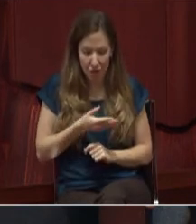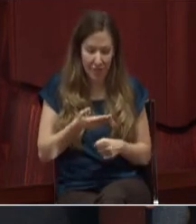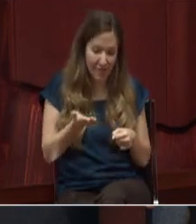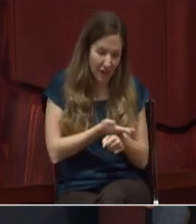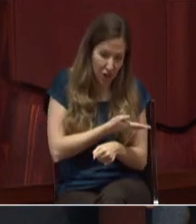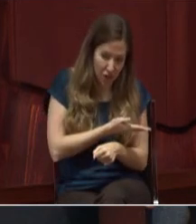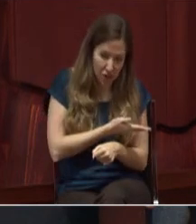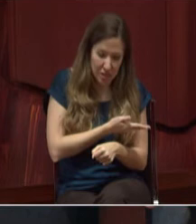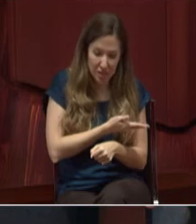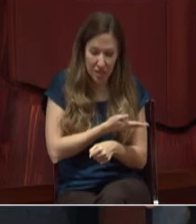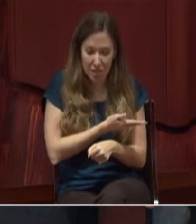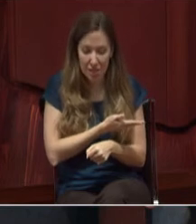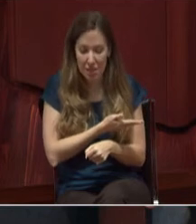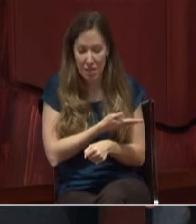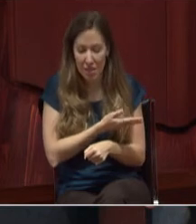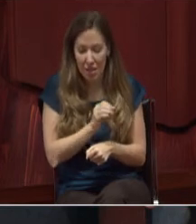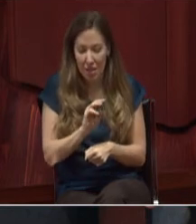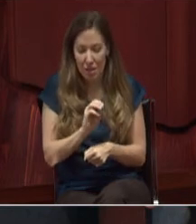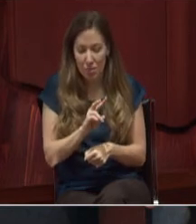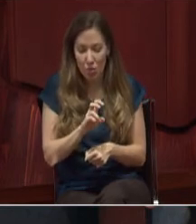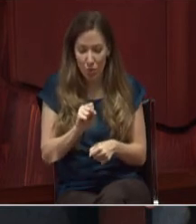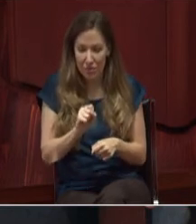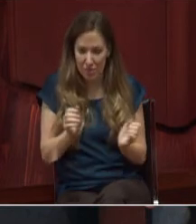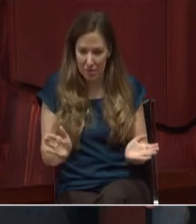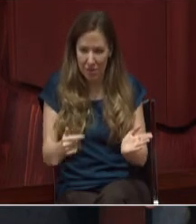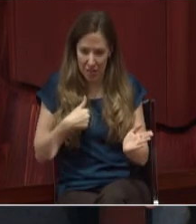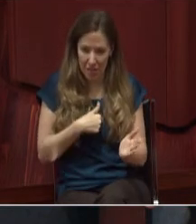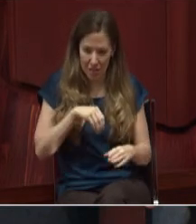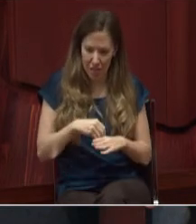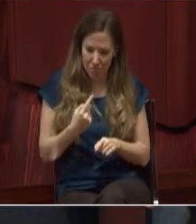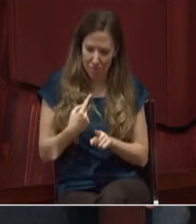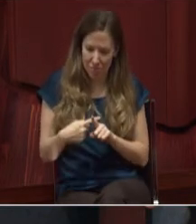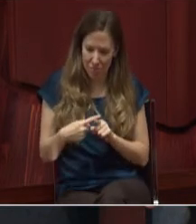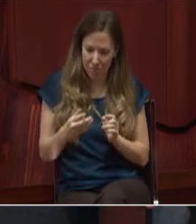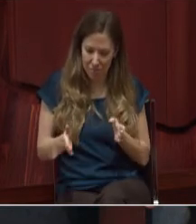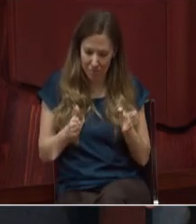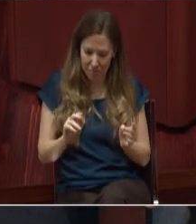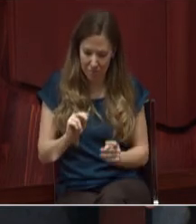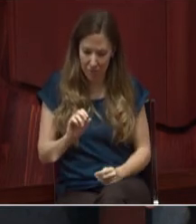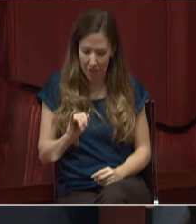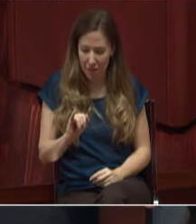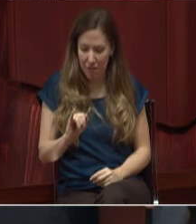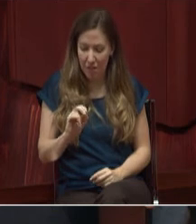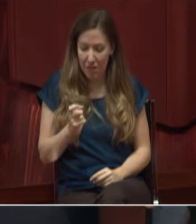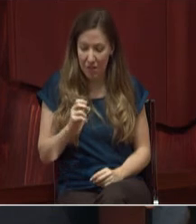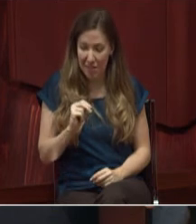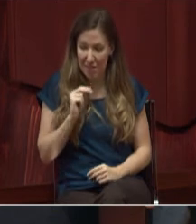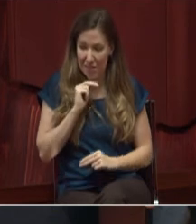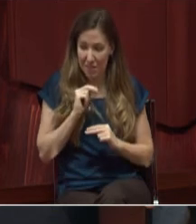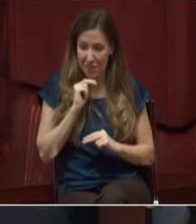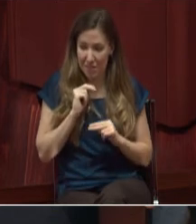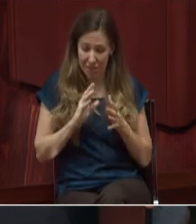fires and moves us in a constructive direction. President Nixon's legacy speaks for